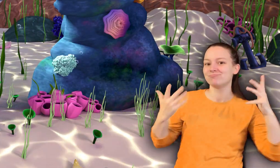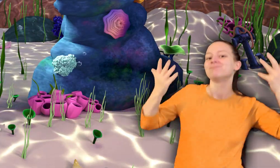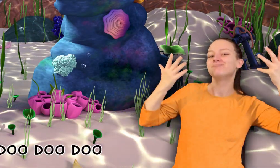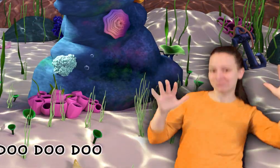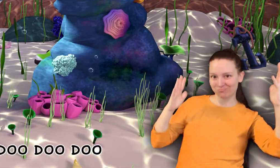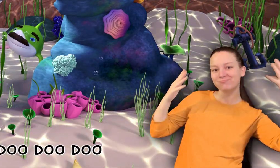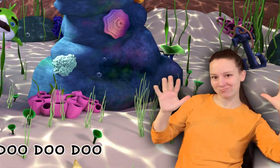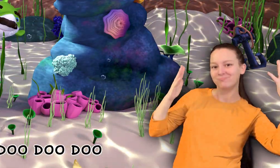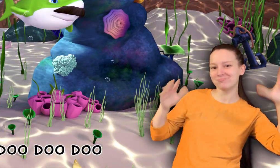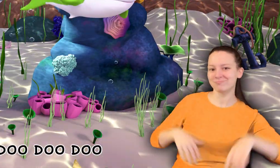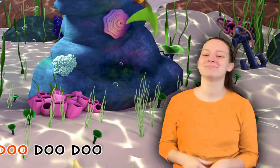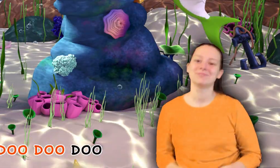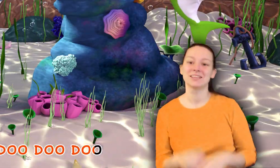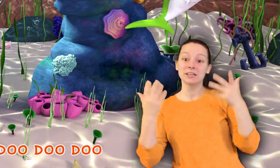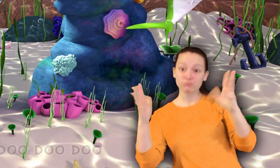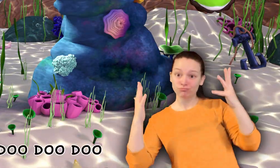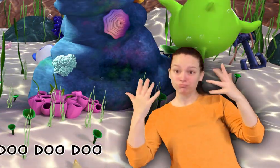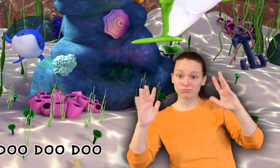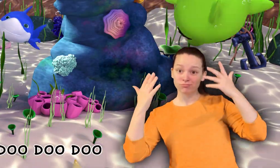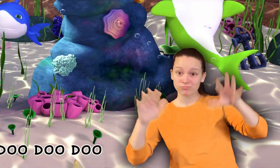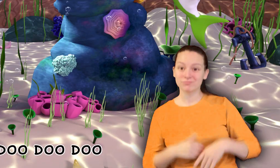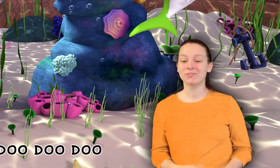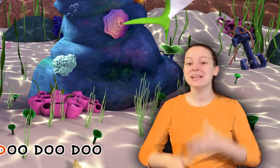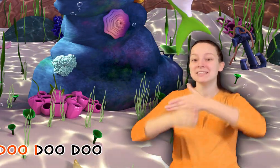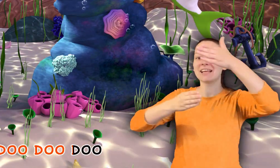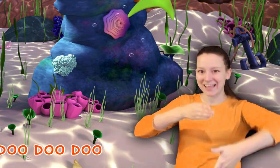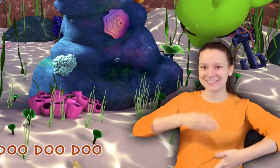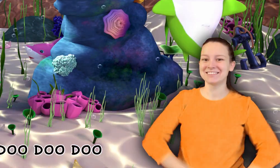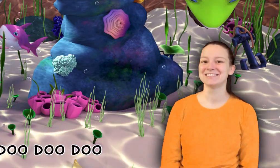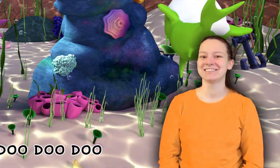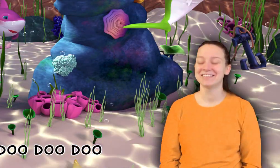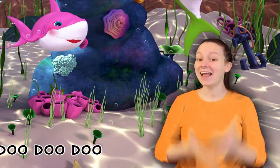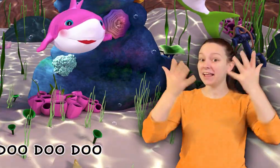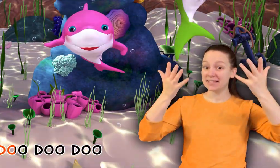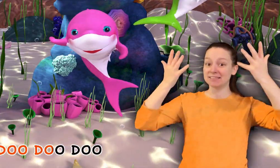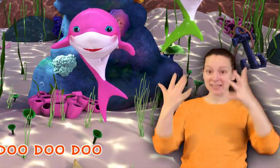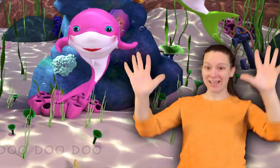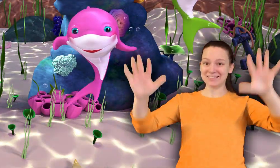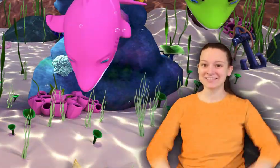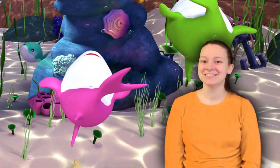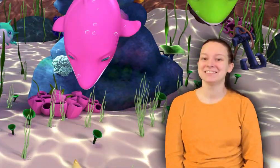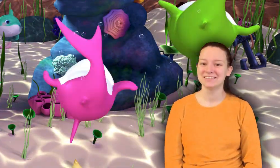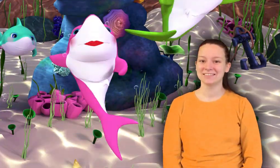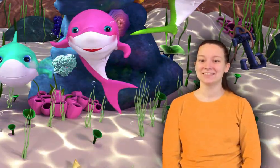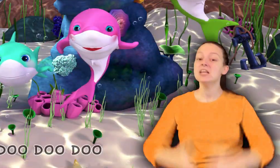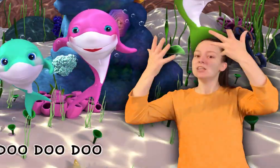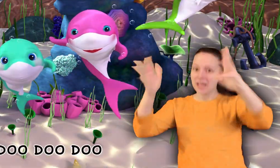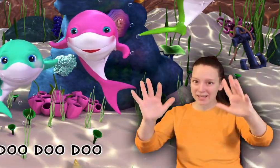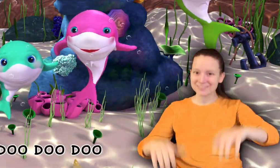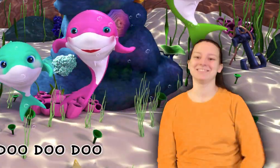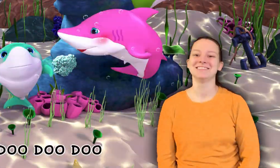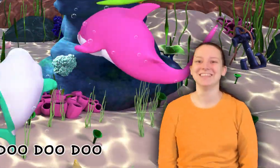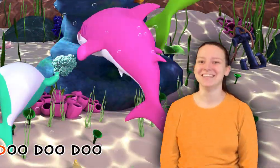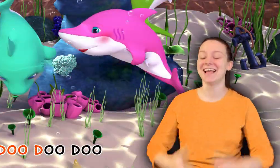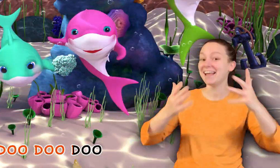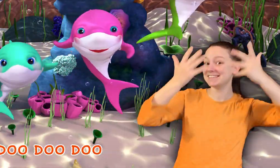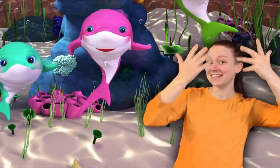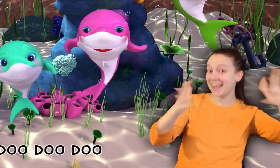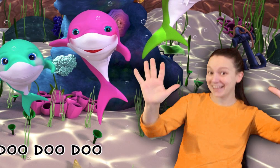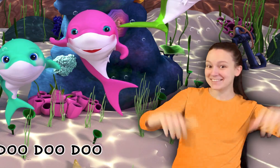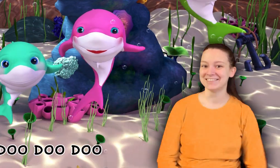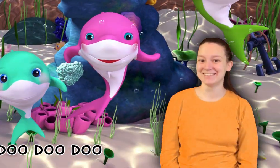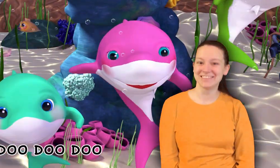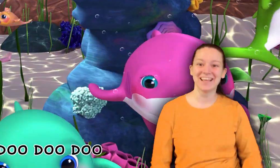the end, it's the end, it's the end, it's the end. It's the end, it's the